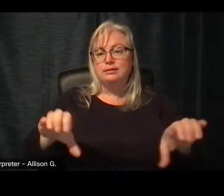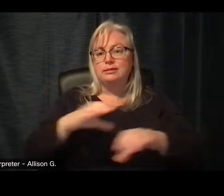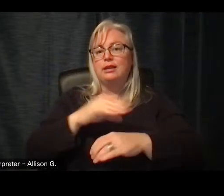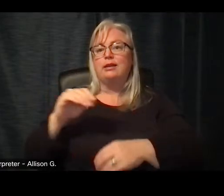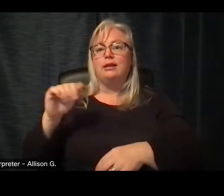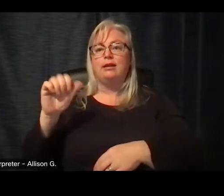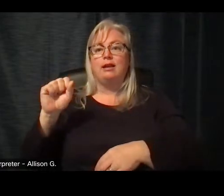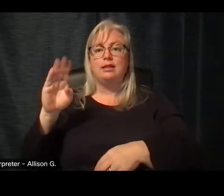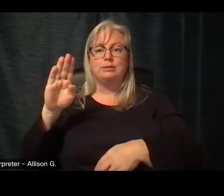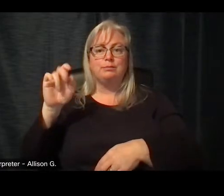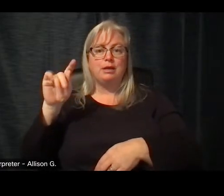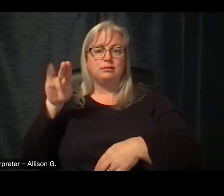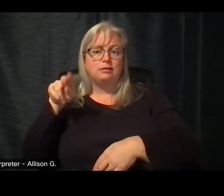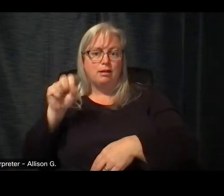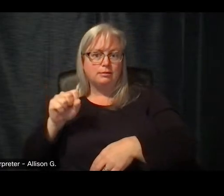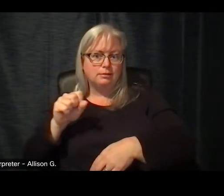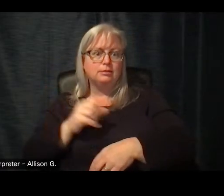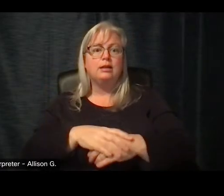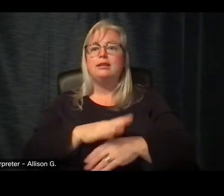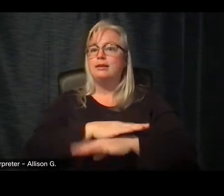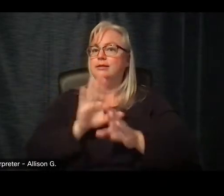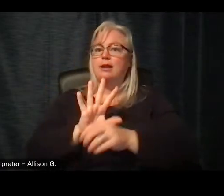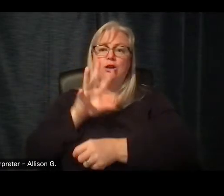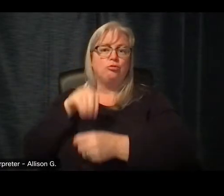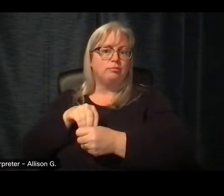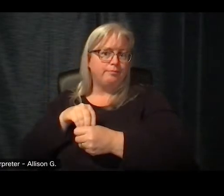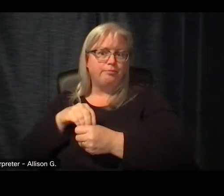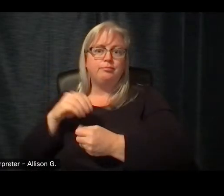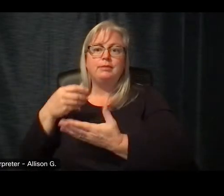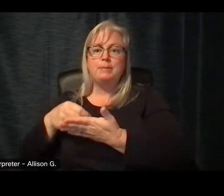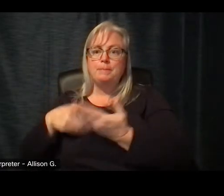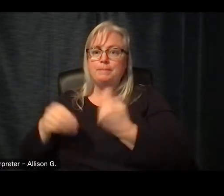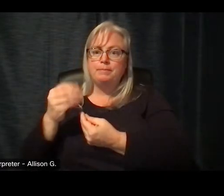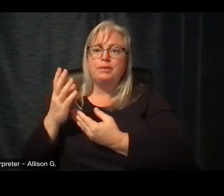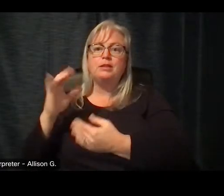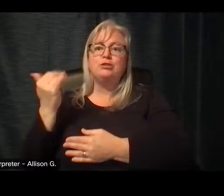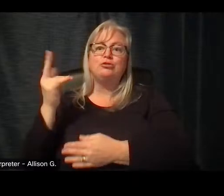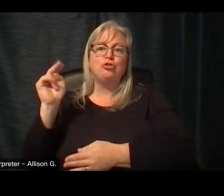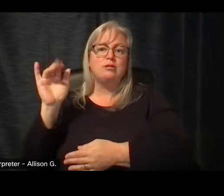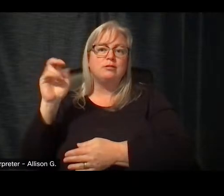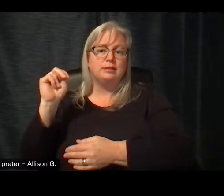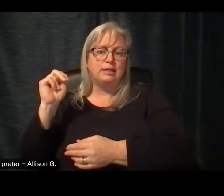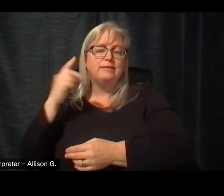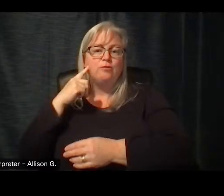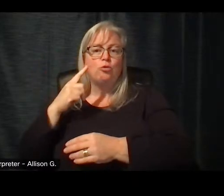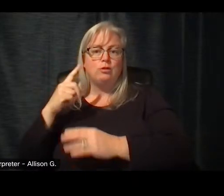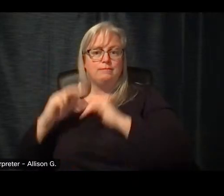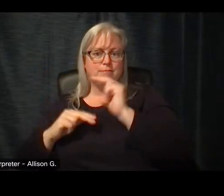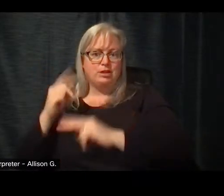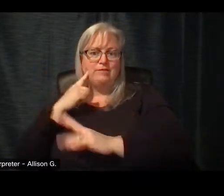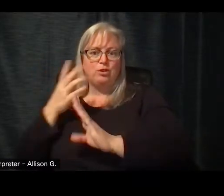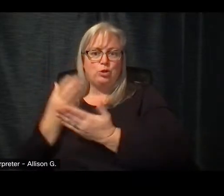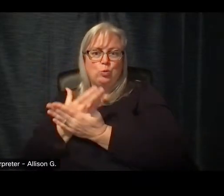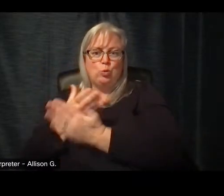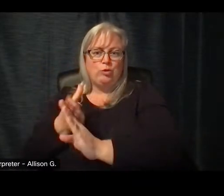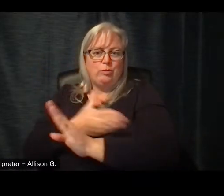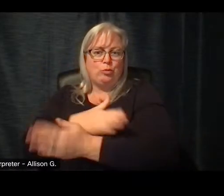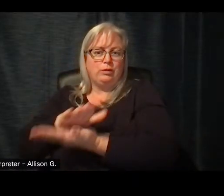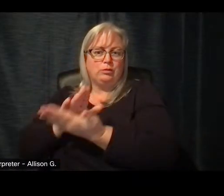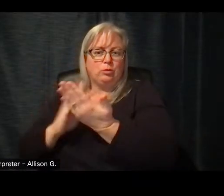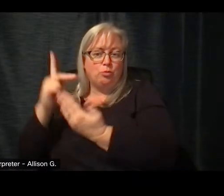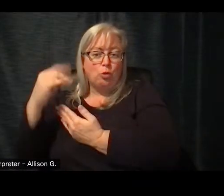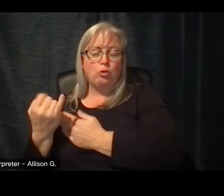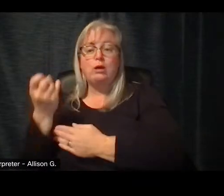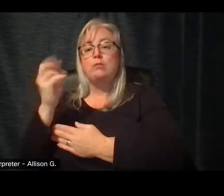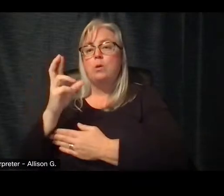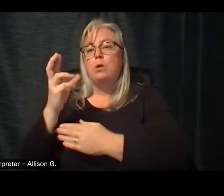asbestos. They did not recommend funding for the Johnson building for the new preschool program or increasing